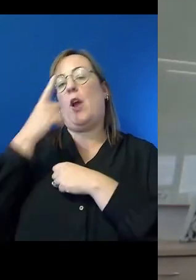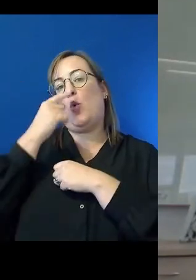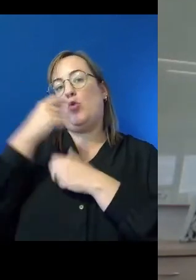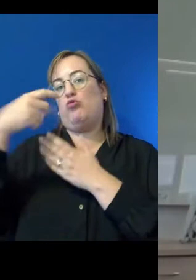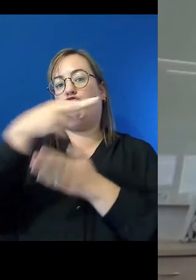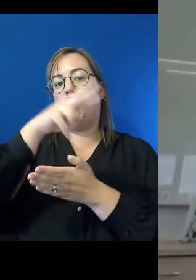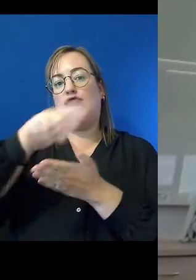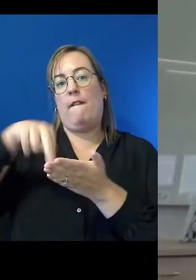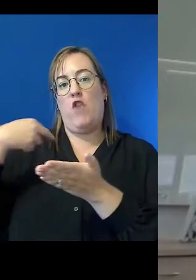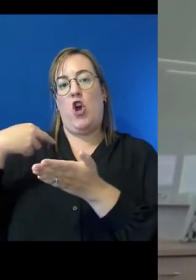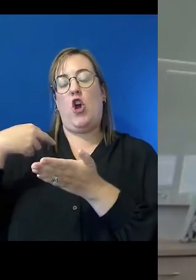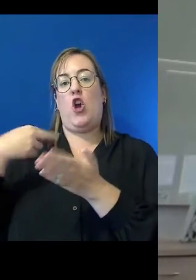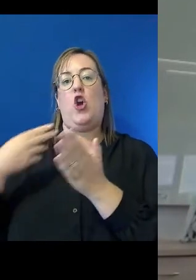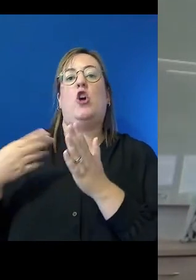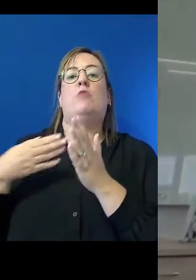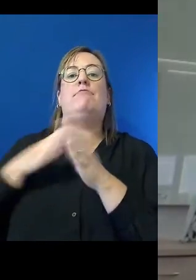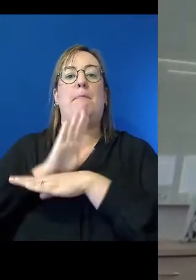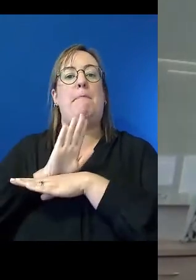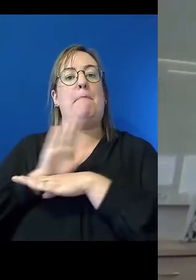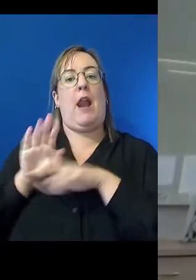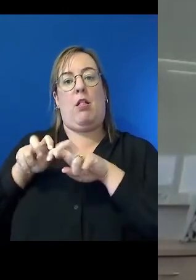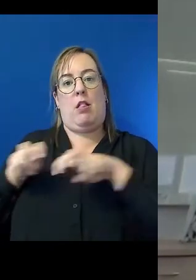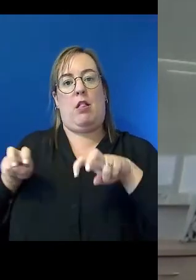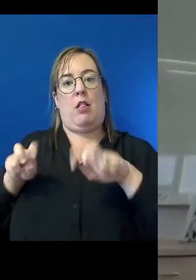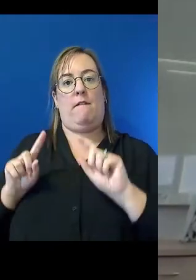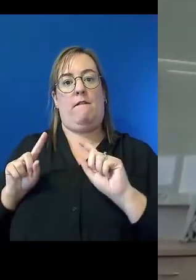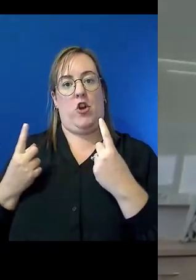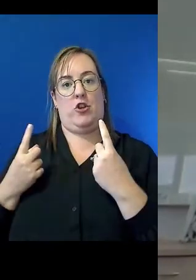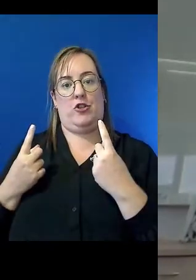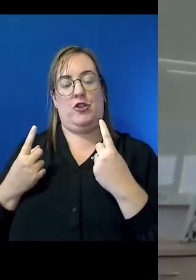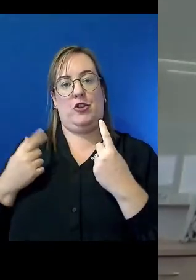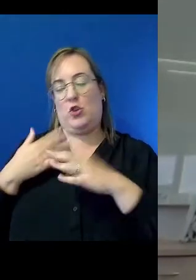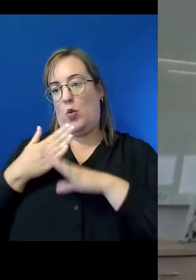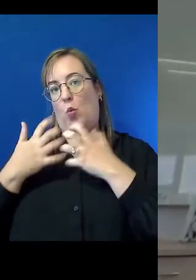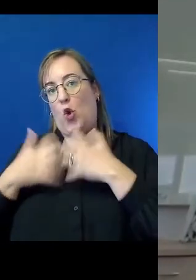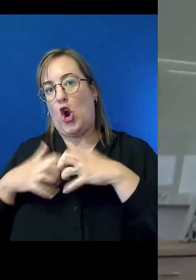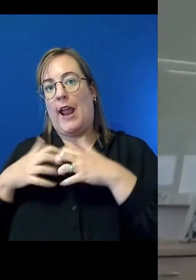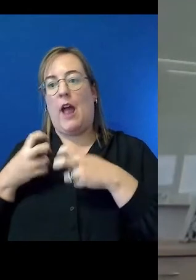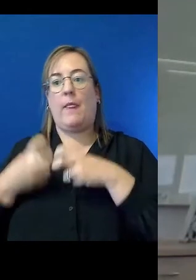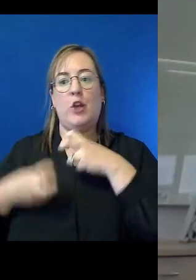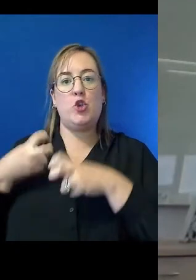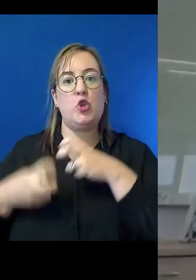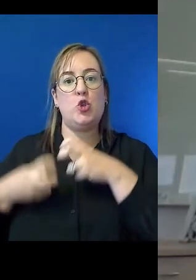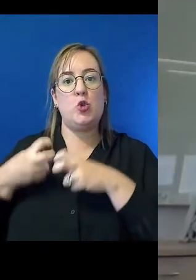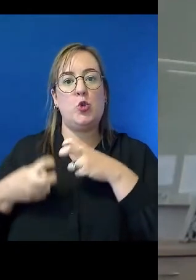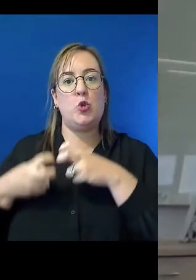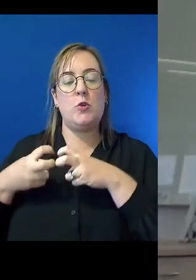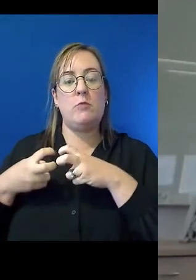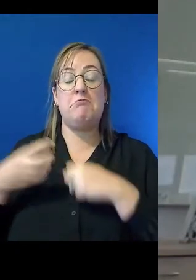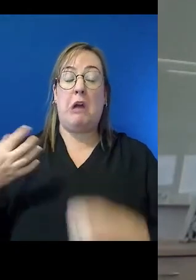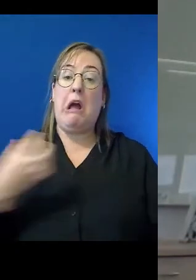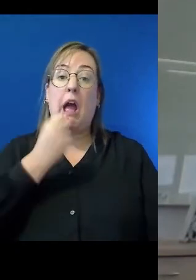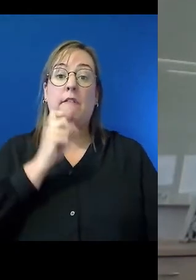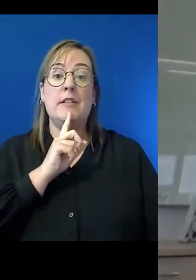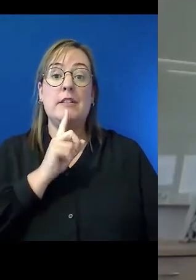person through to a panel to address those issues. And look, I have to say, there was a lot